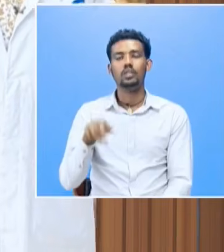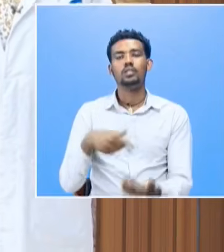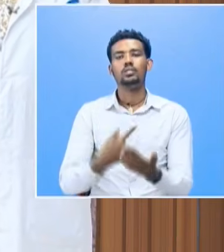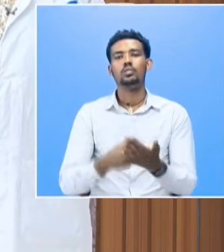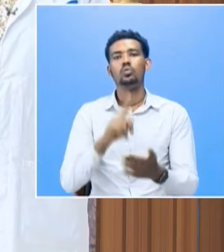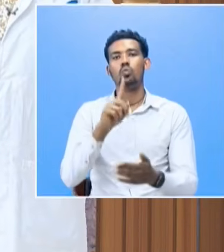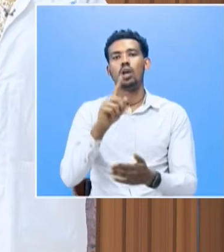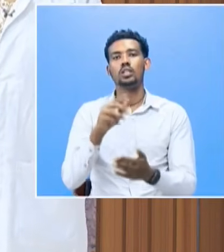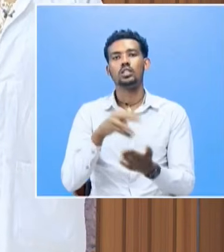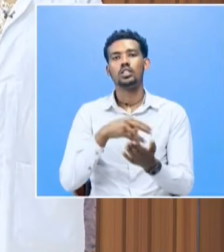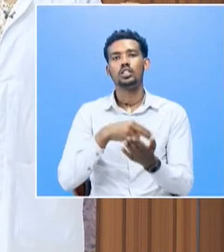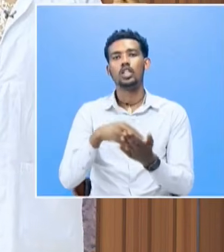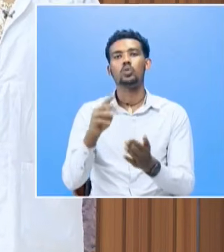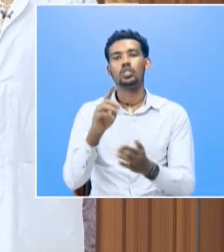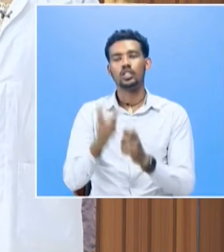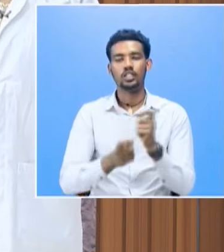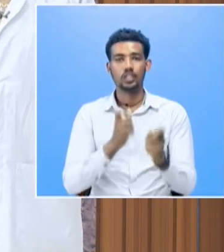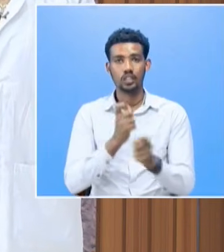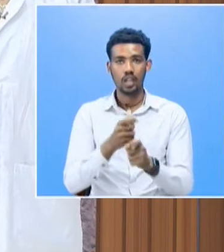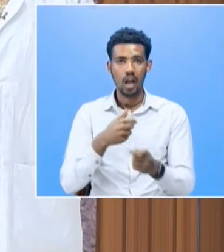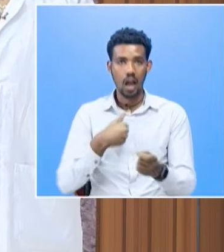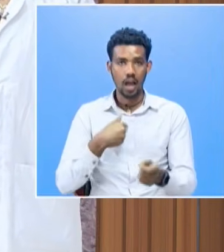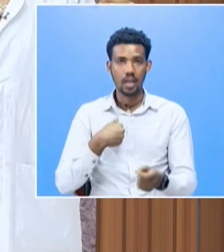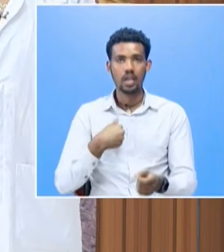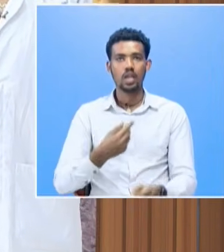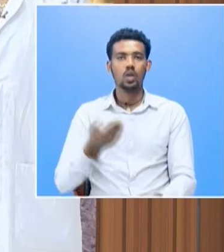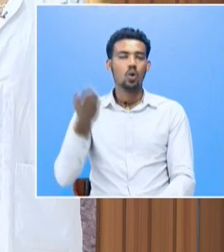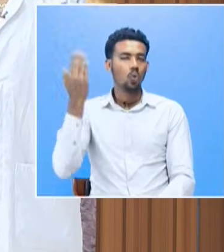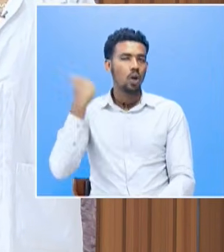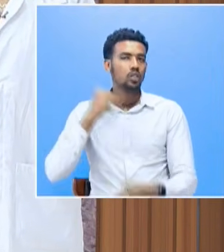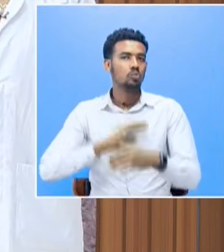said, I was born in